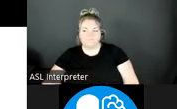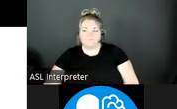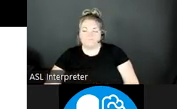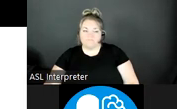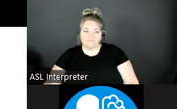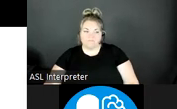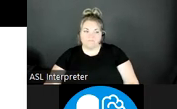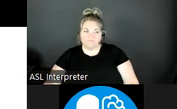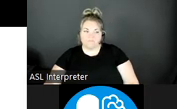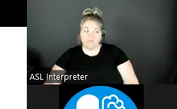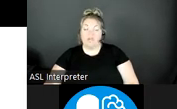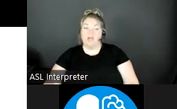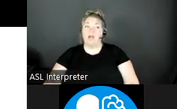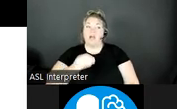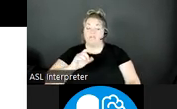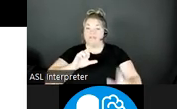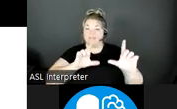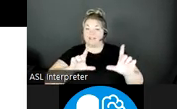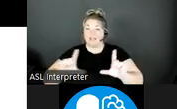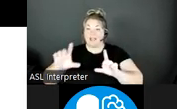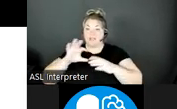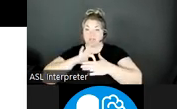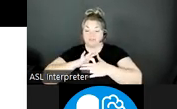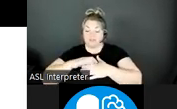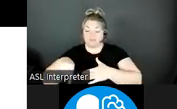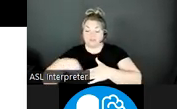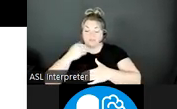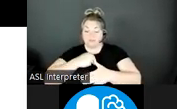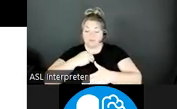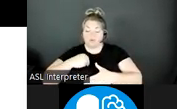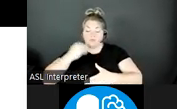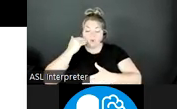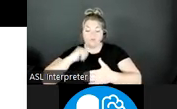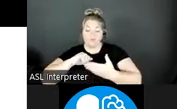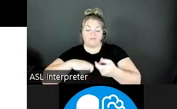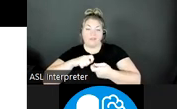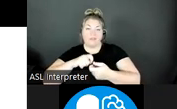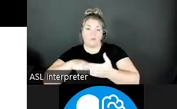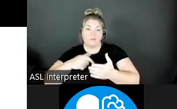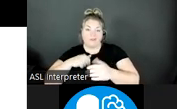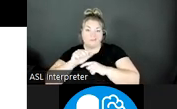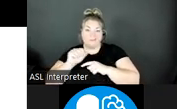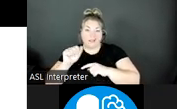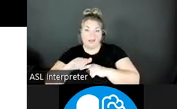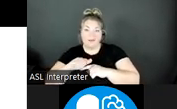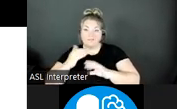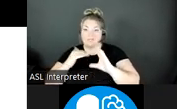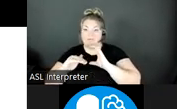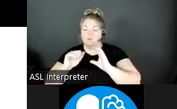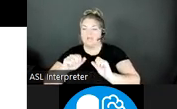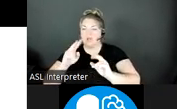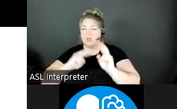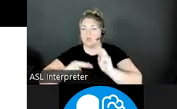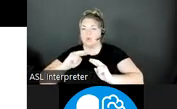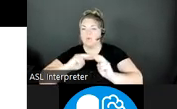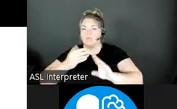This and the slide content here, just so you members know, is exactly what I sent in the email. So you can look it over before the